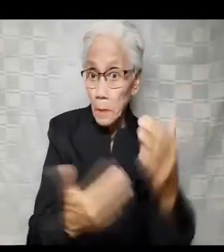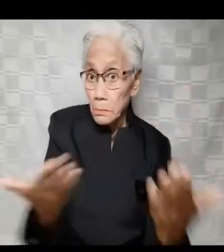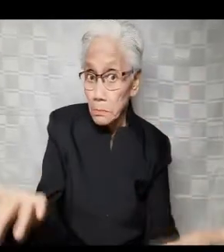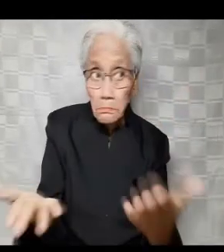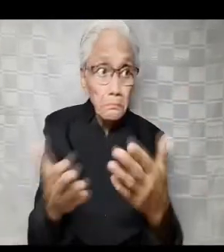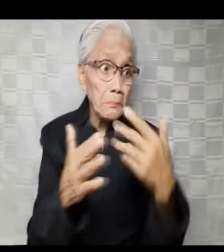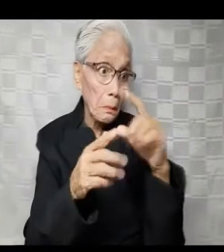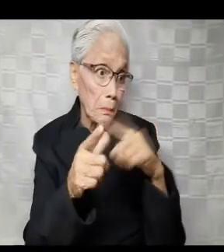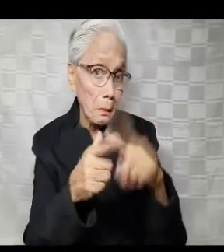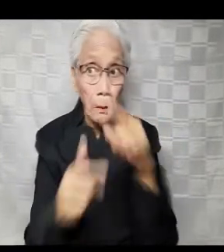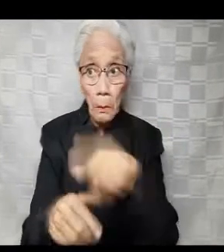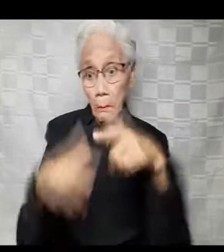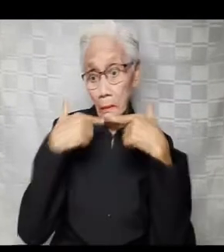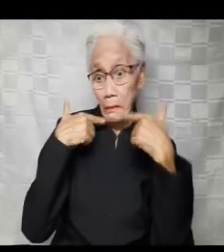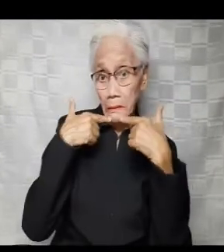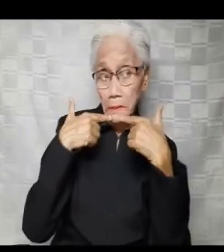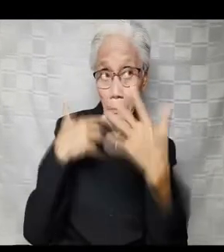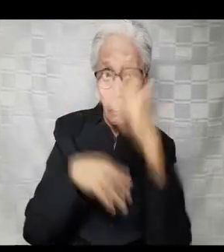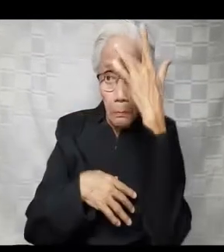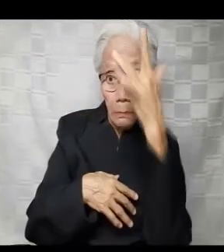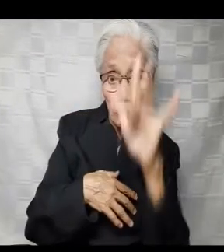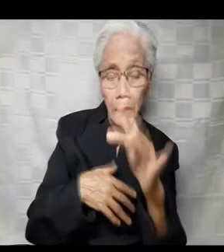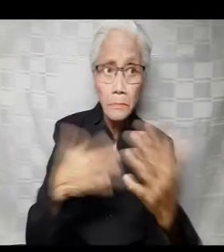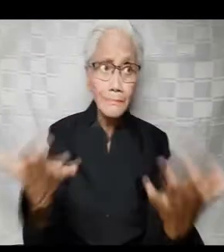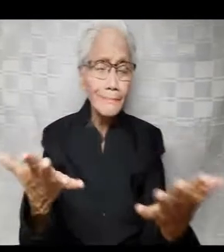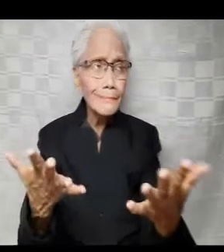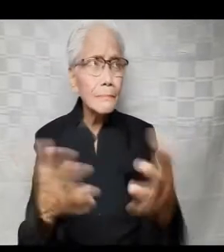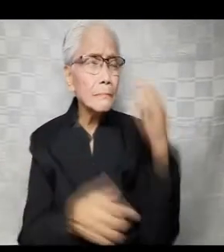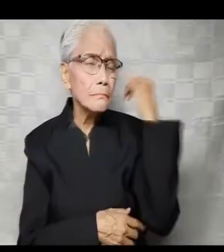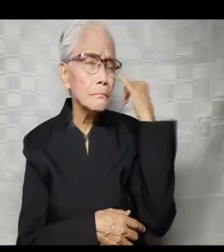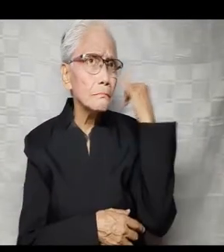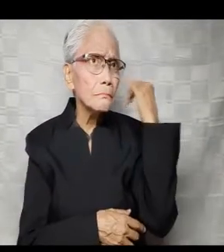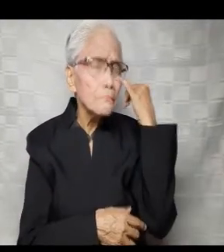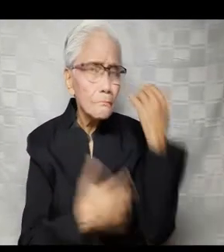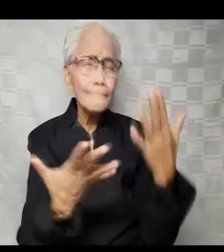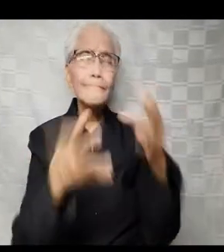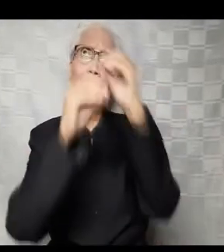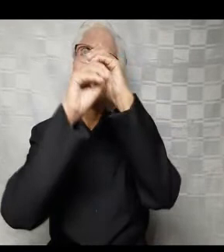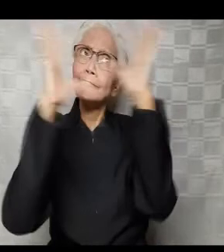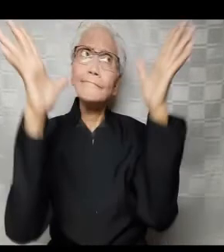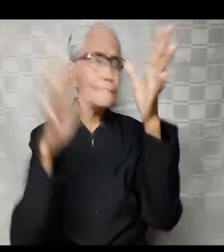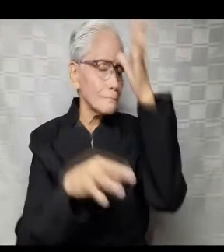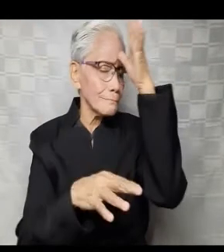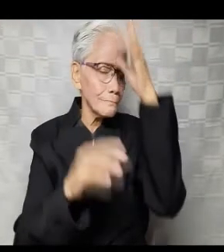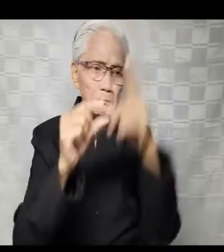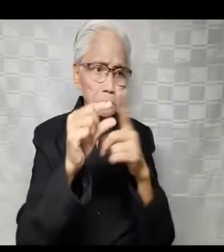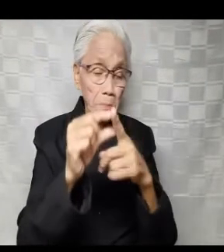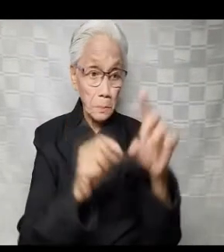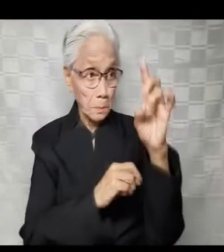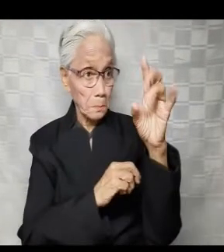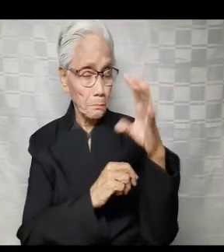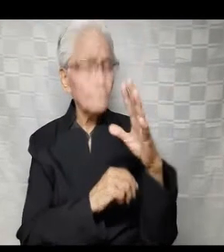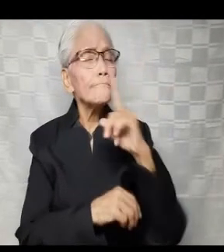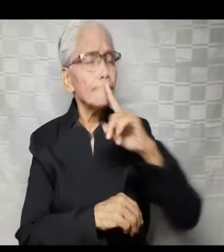he think that you are just being clever and simply laugh about it?" Enlightened by his father's words, the